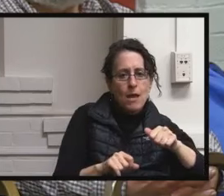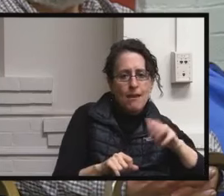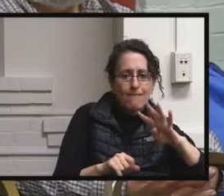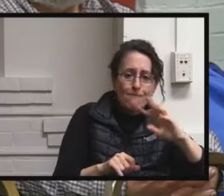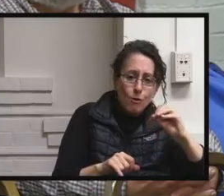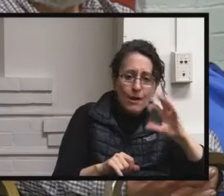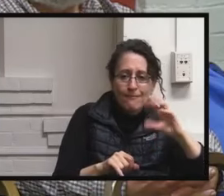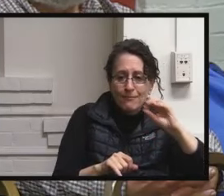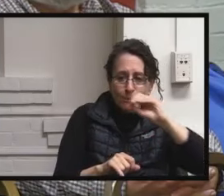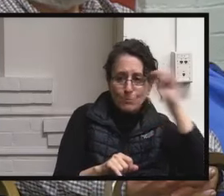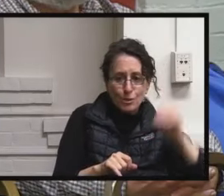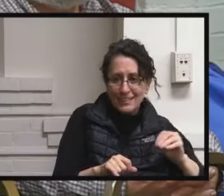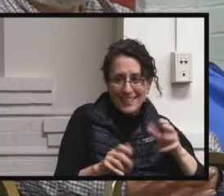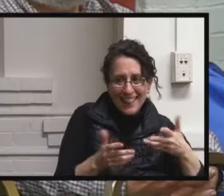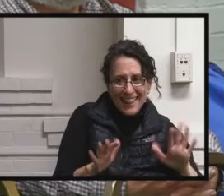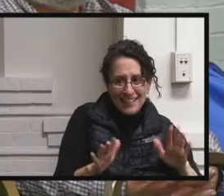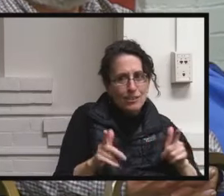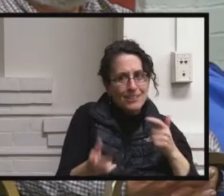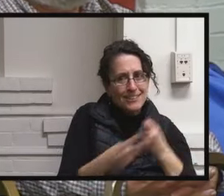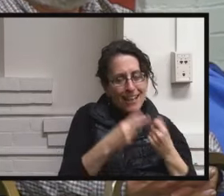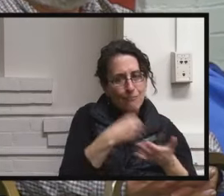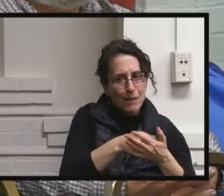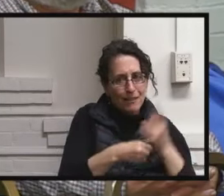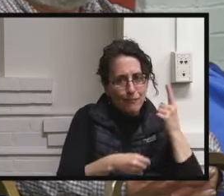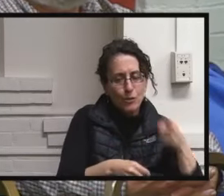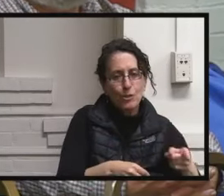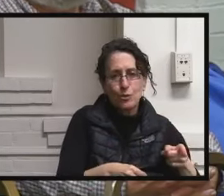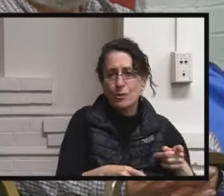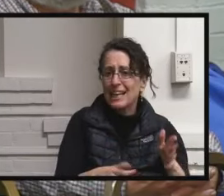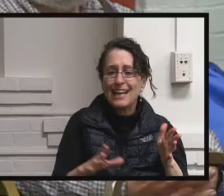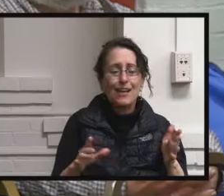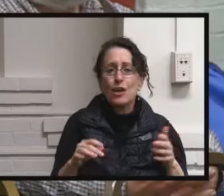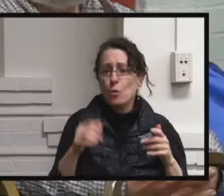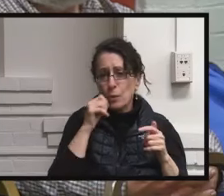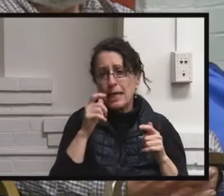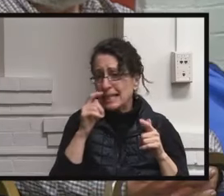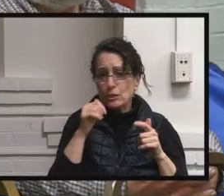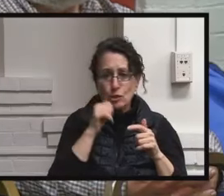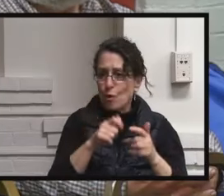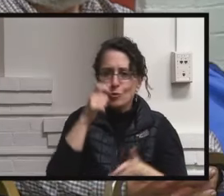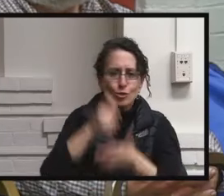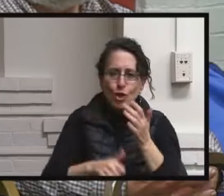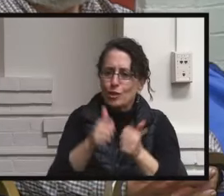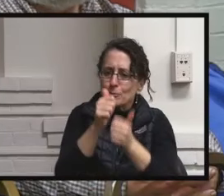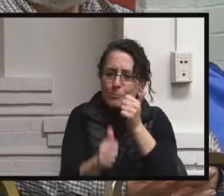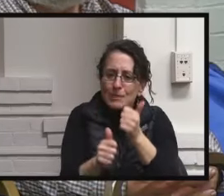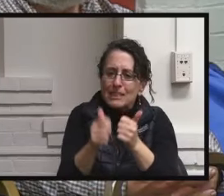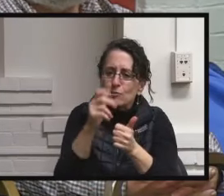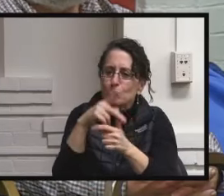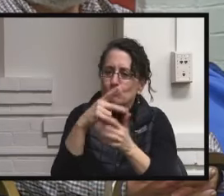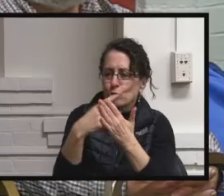Waste District. We could look at every single program that we offer. School education. Brattleboro is using